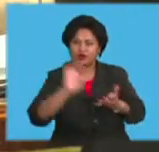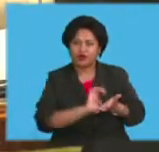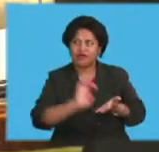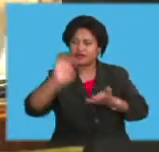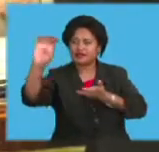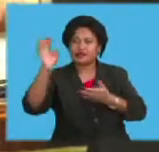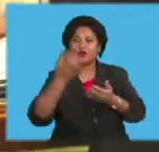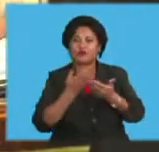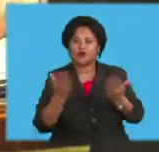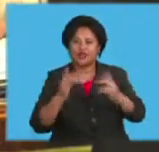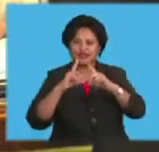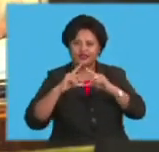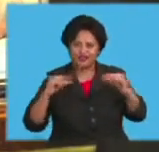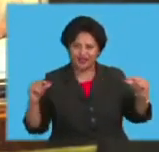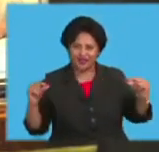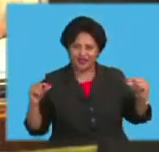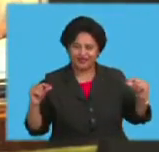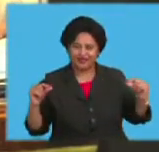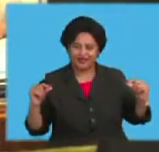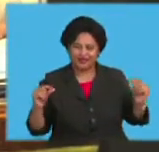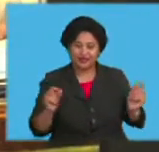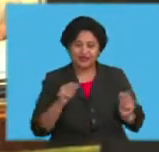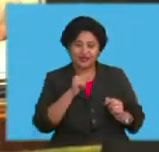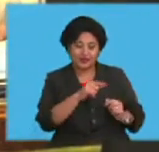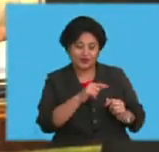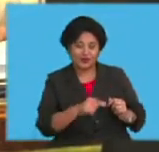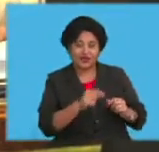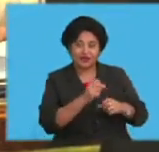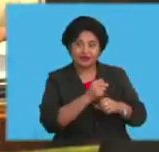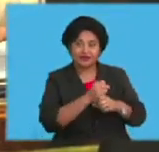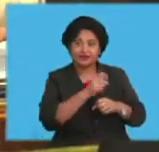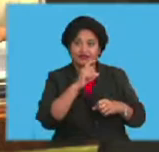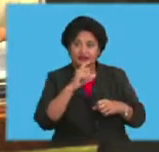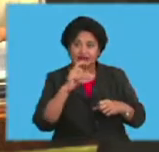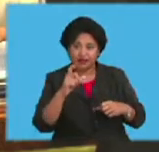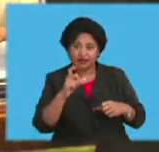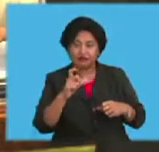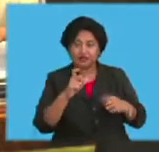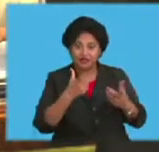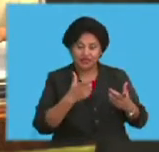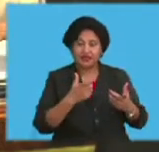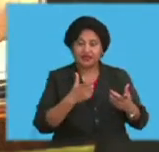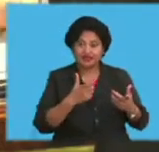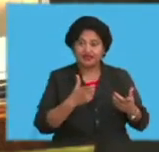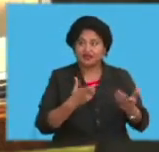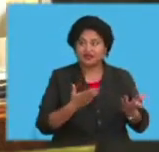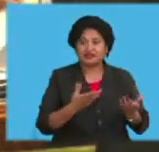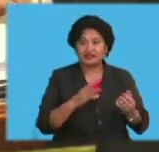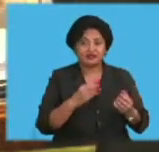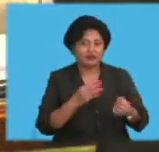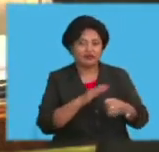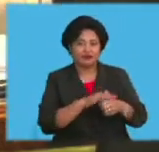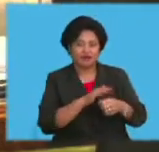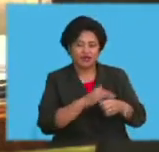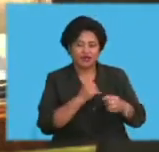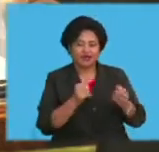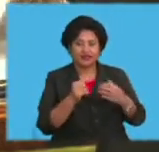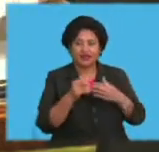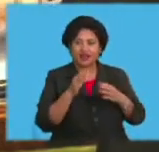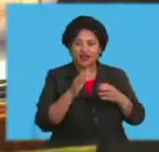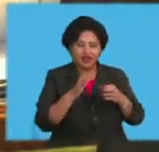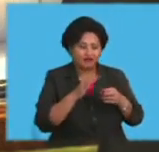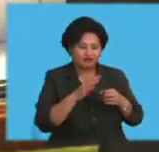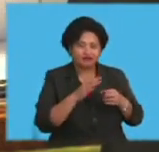product. And this overseas firm, through restructuring its operations, has outsourced the production of custom-made doors and has